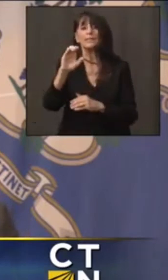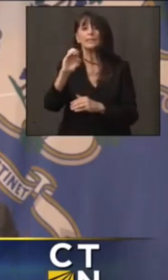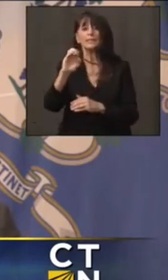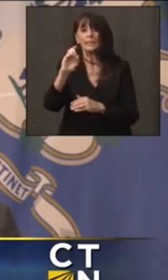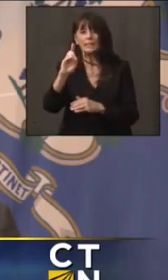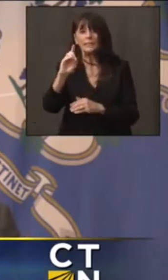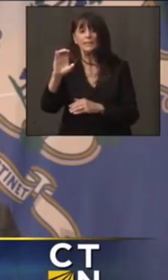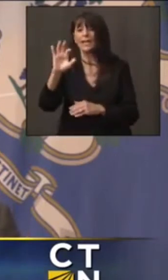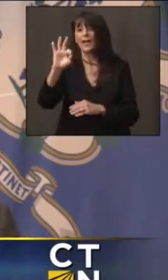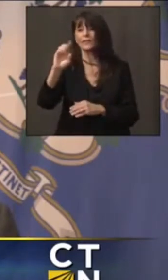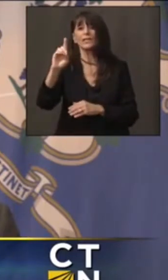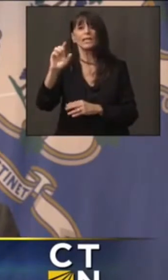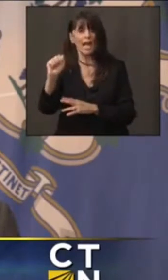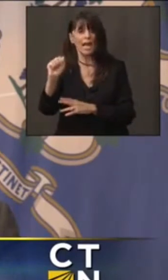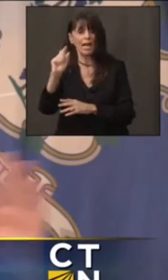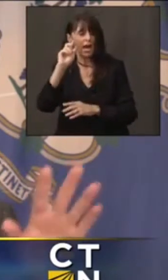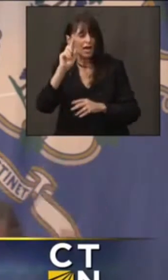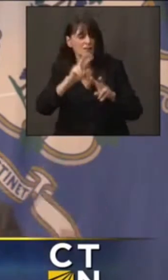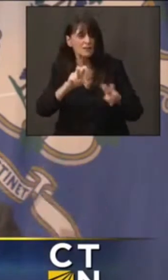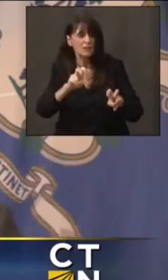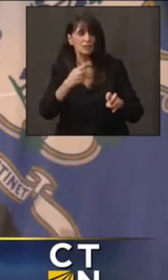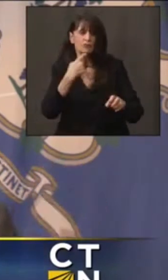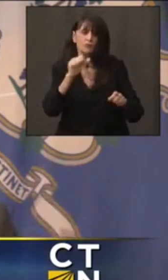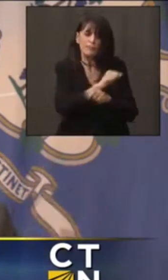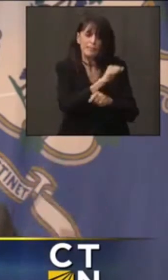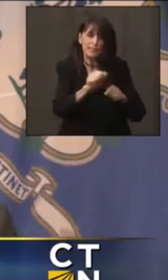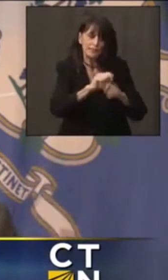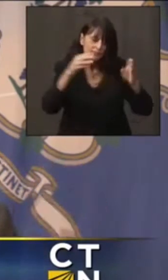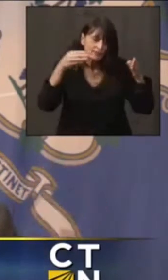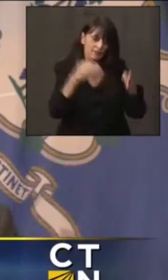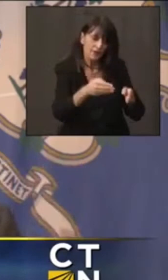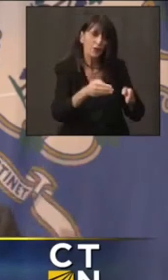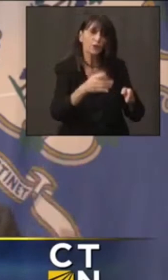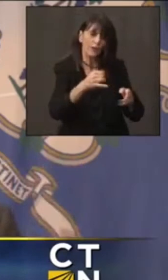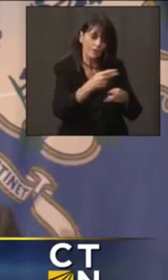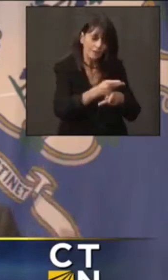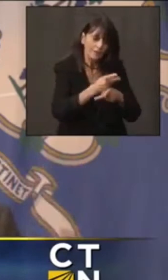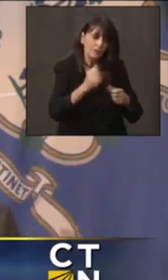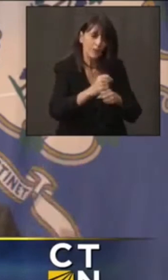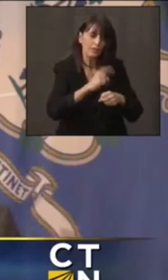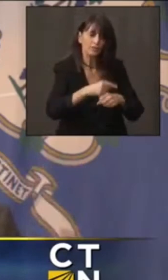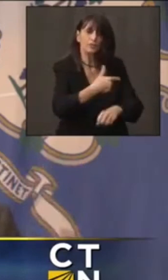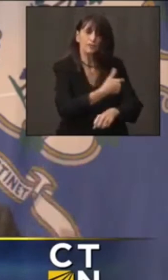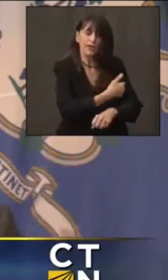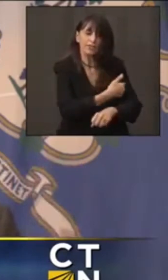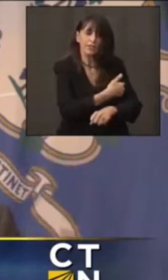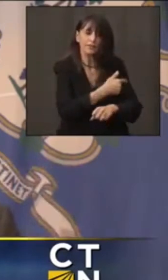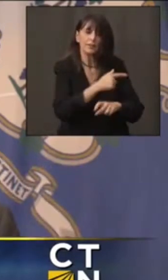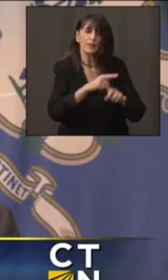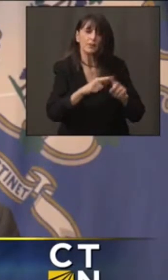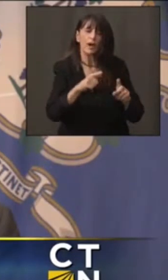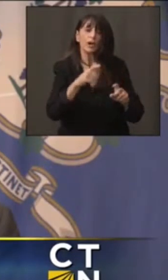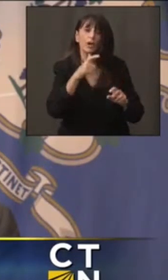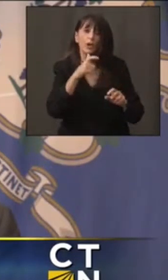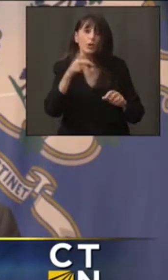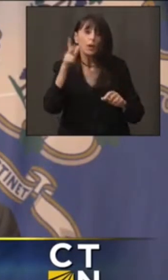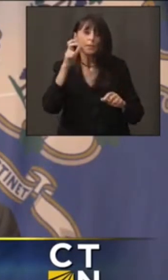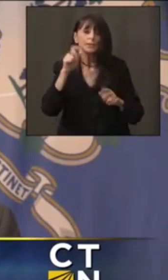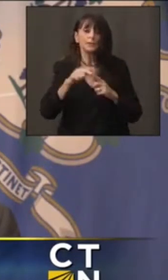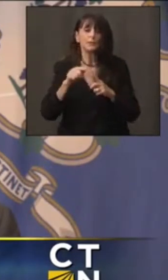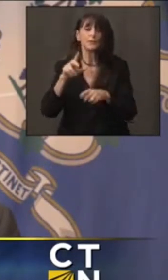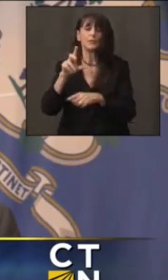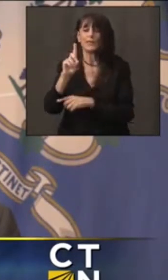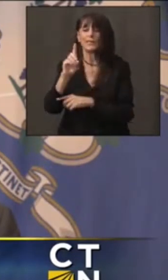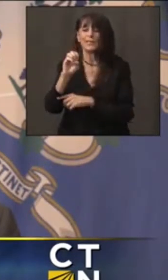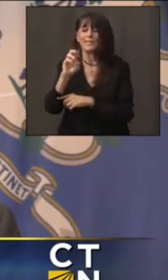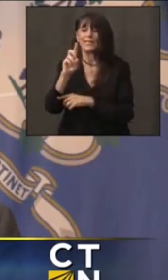lead and taking this more seriously, whatever the political rhetoric. But at the end of the day, I think I'll listen to Reg and Deirdre, because I think their